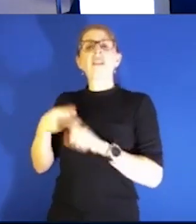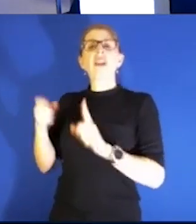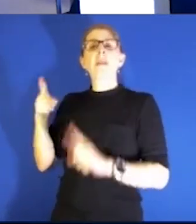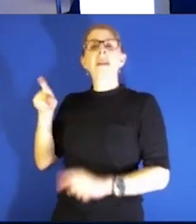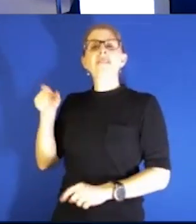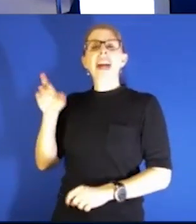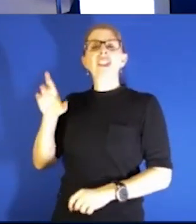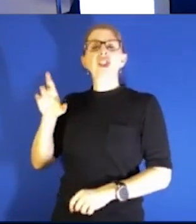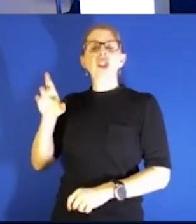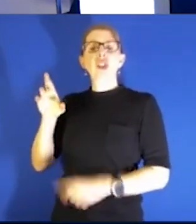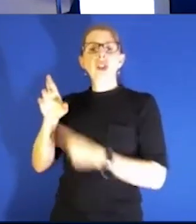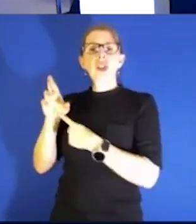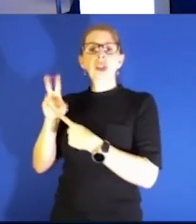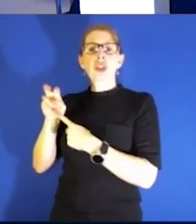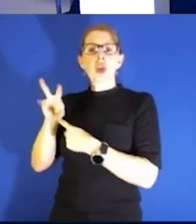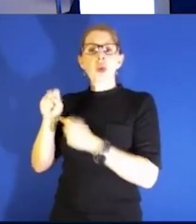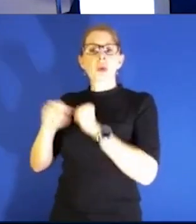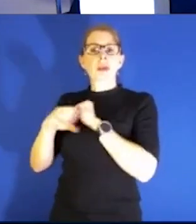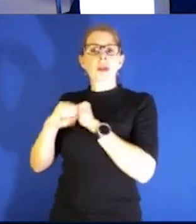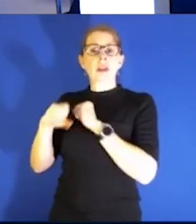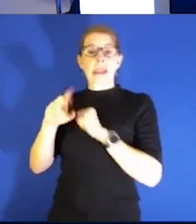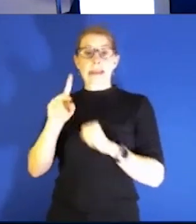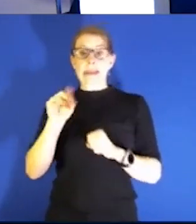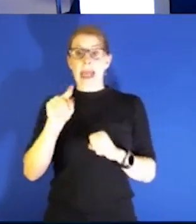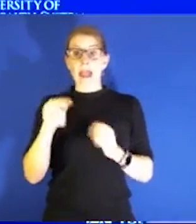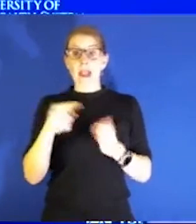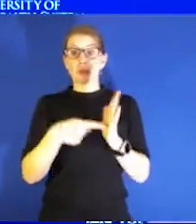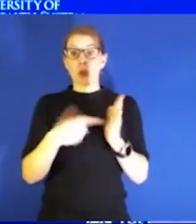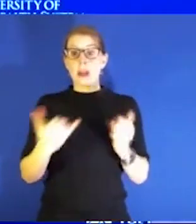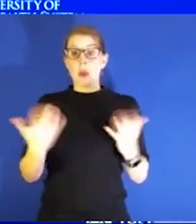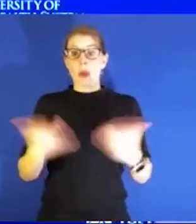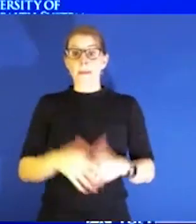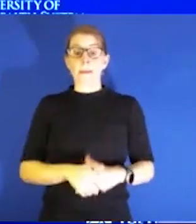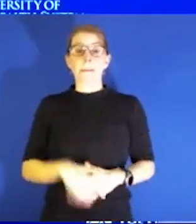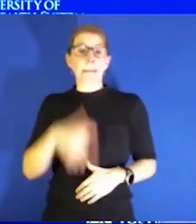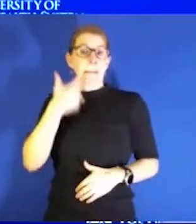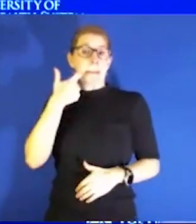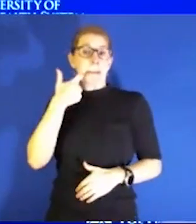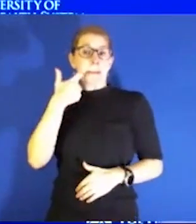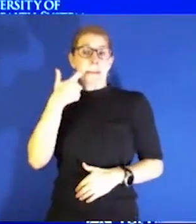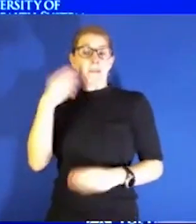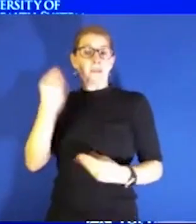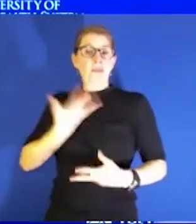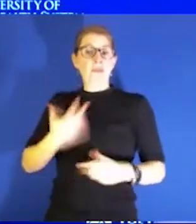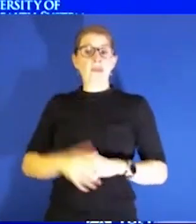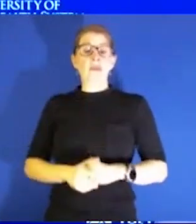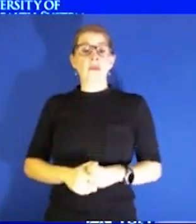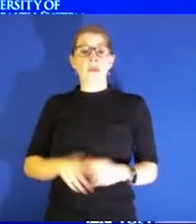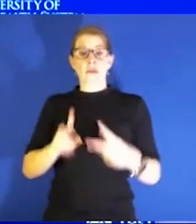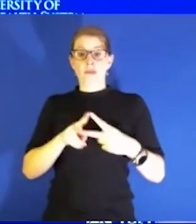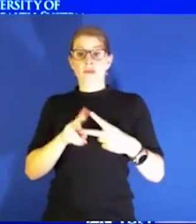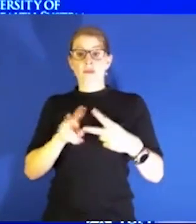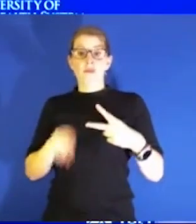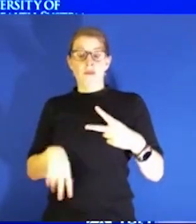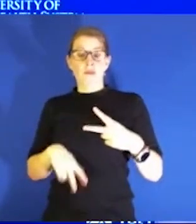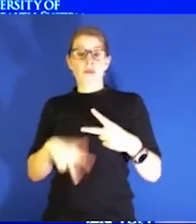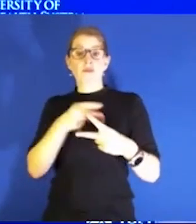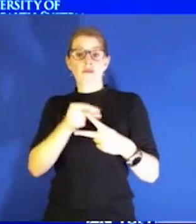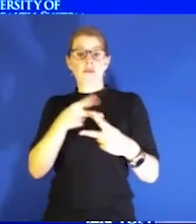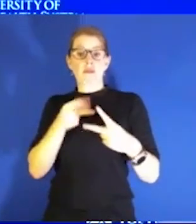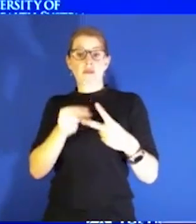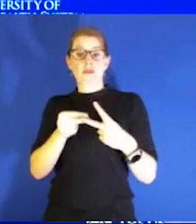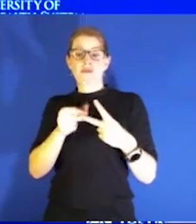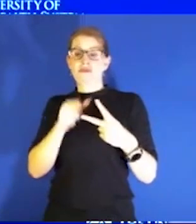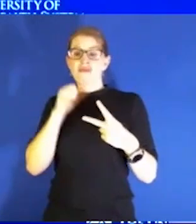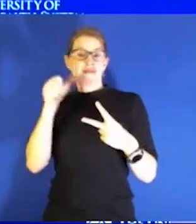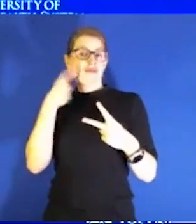the data tell us as of now? The latest I heard was that those 2 doses didn't work, and that's why they